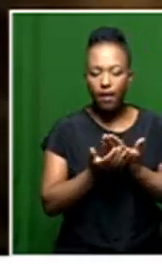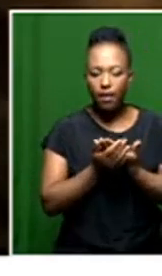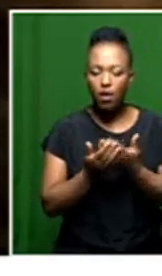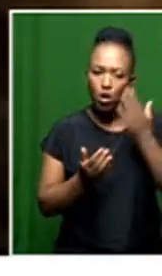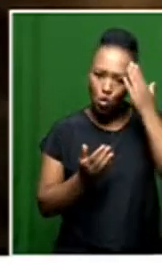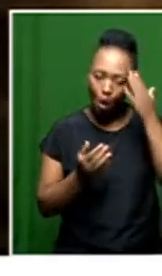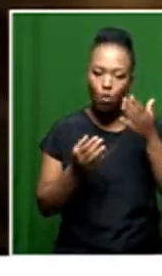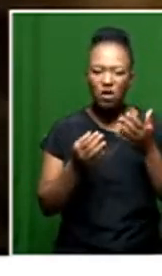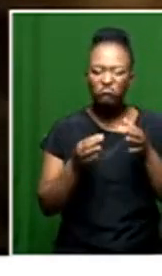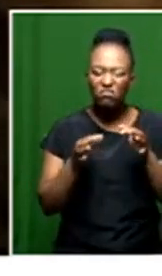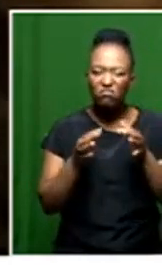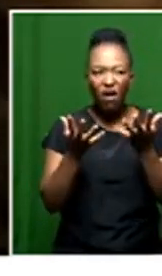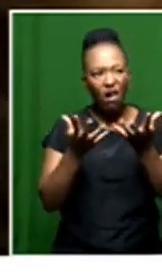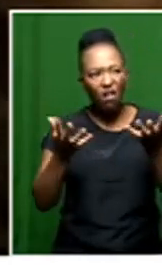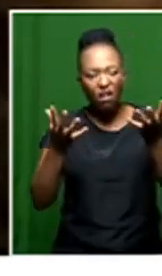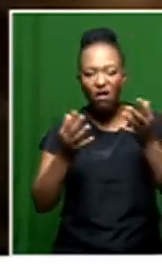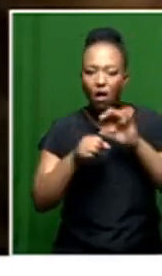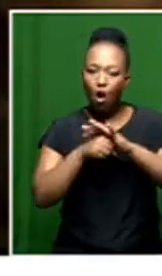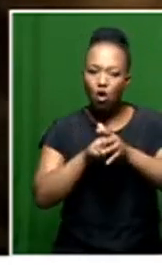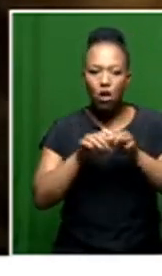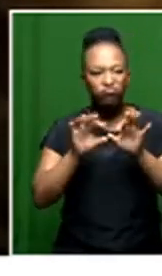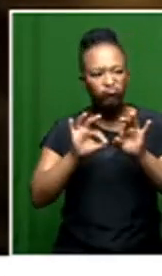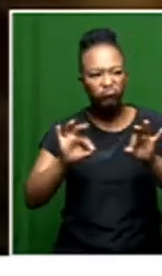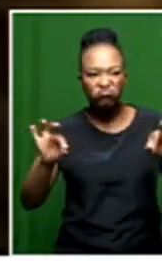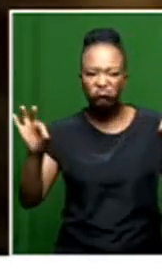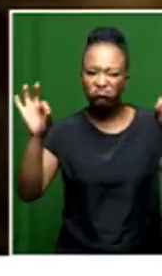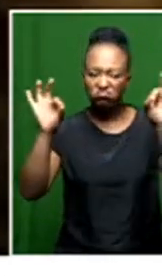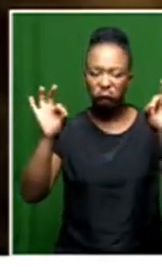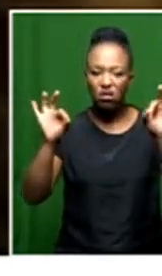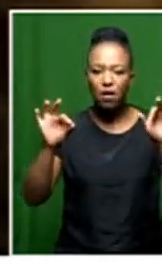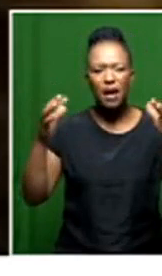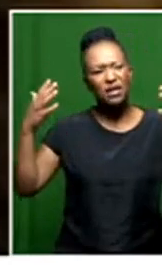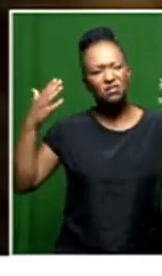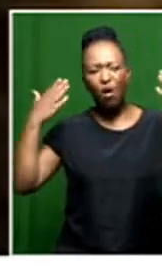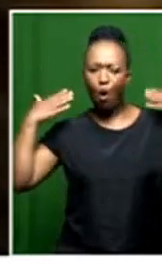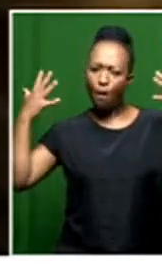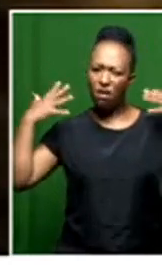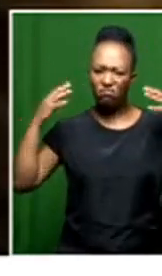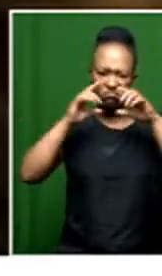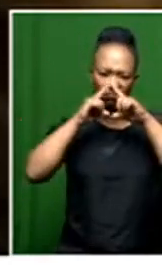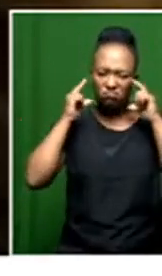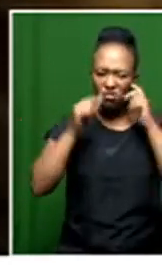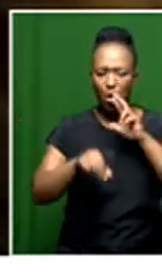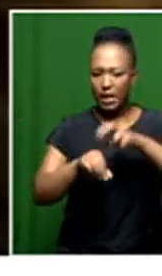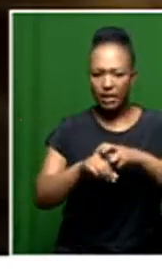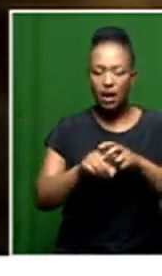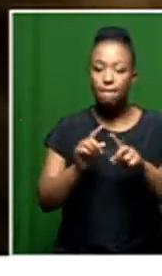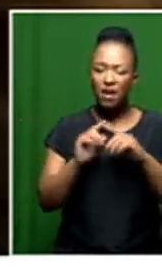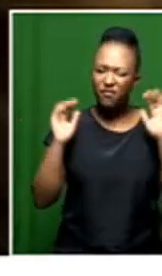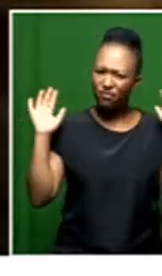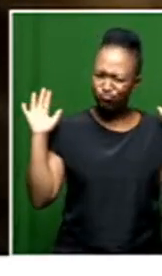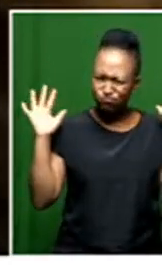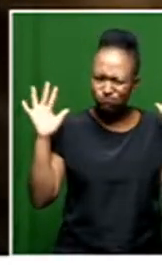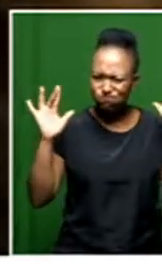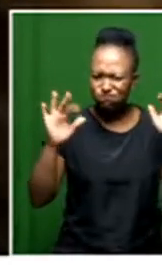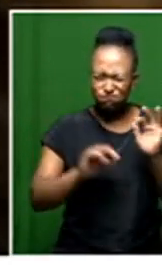airborne disease. So in open spaces, there is no need for mask unless it's very crowded and you are in a very